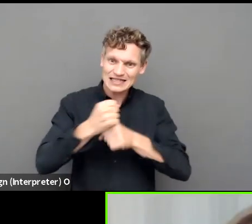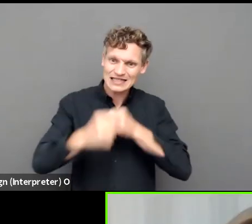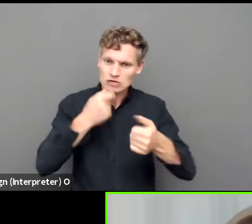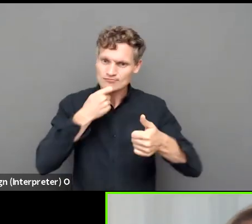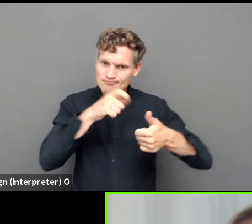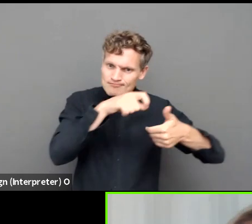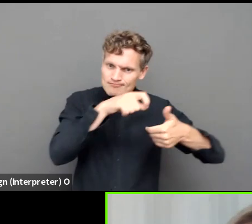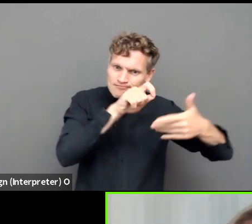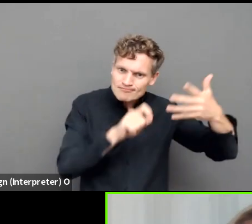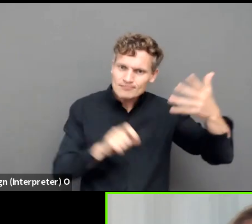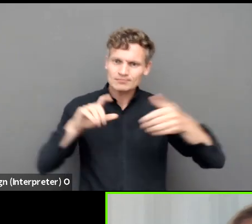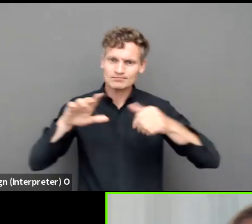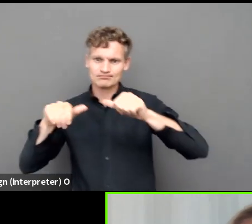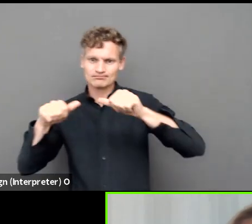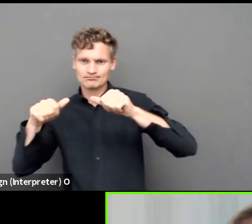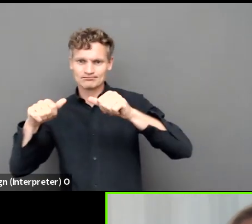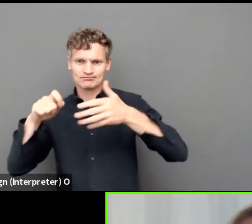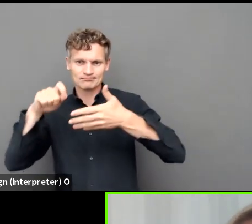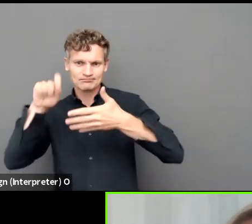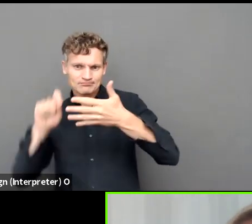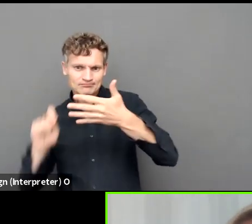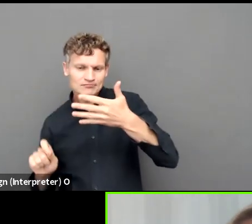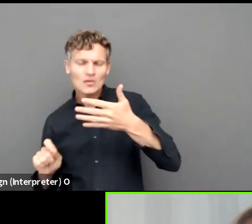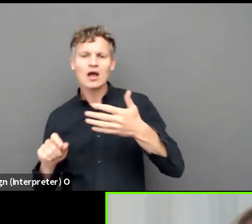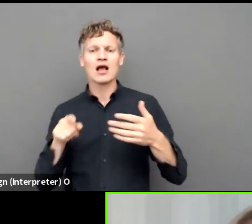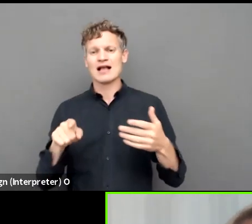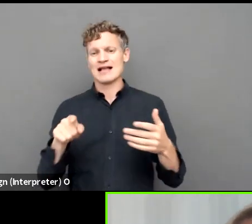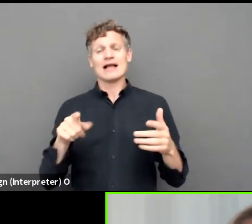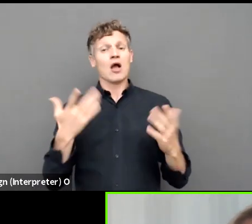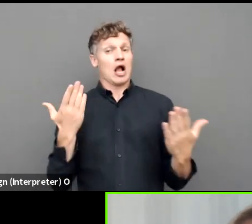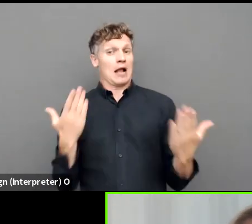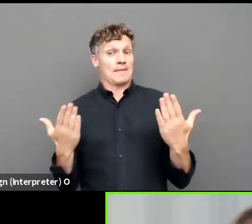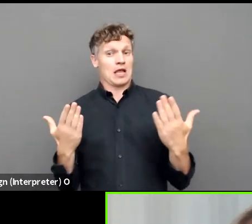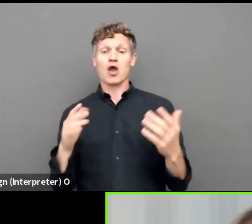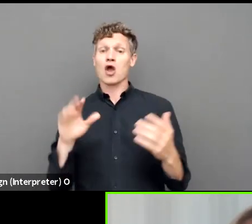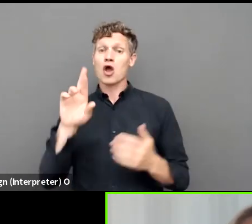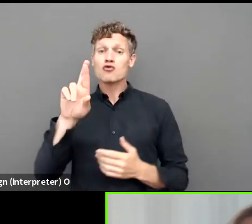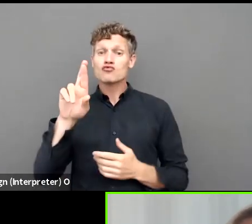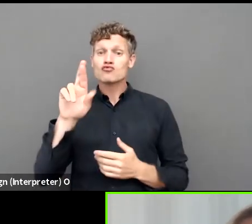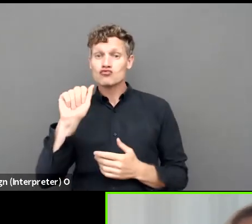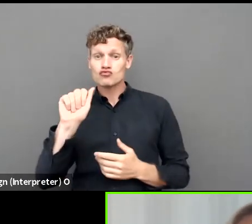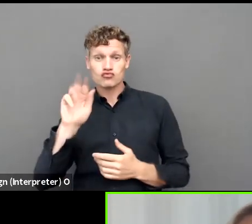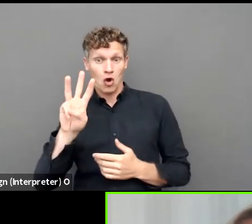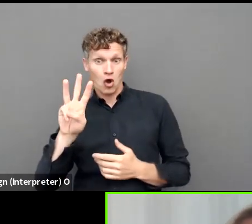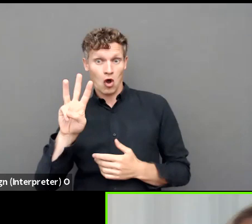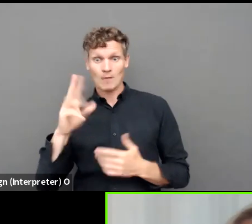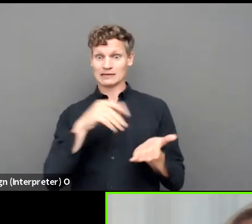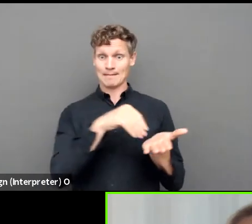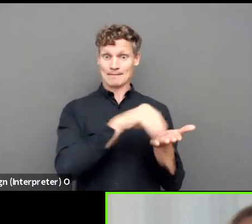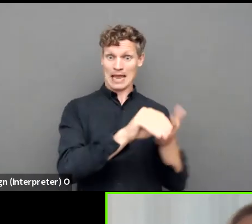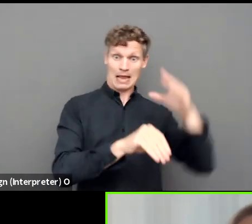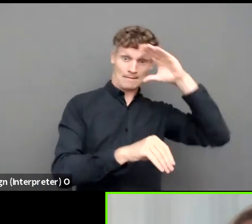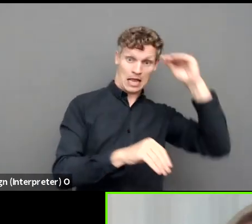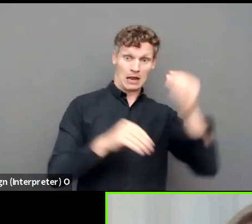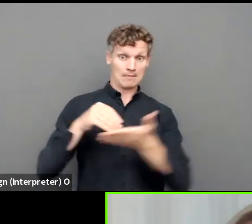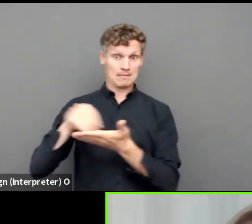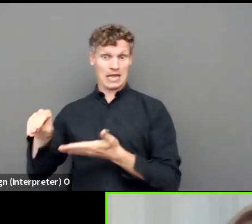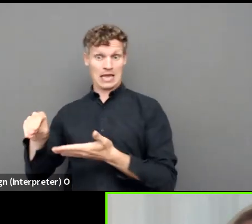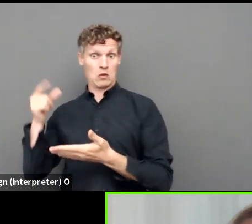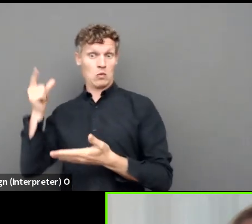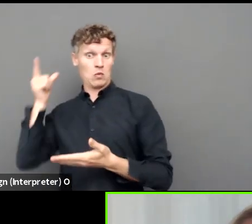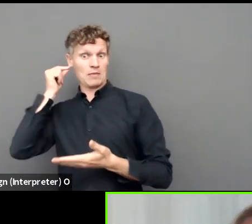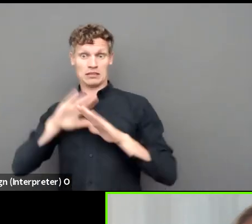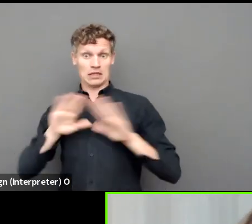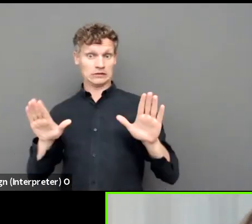between the raw pay gap, which is comparing average pay of men and women, and then that more specific pay gap that you now just